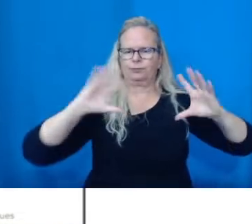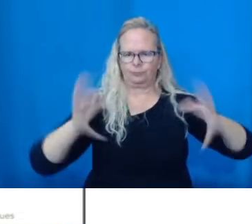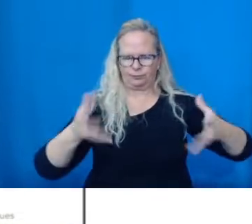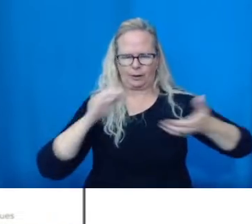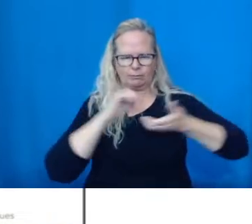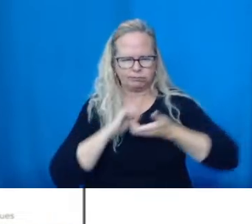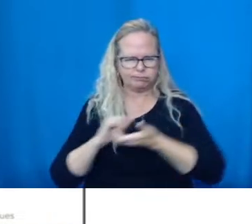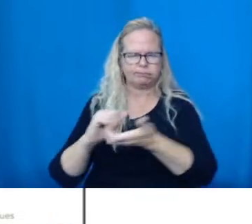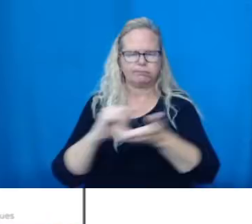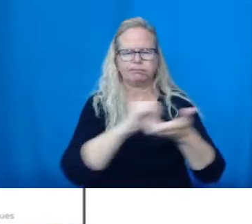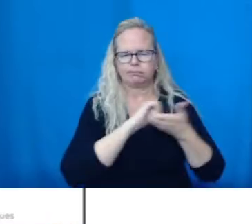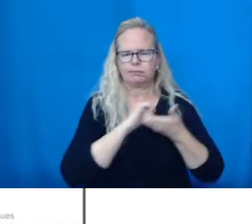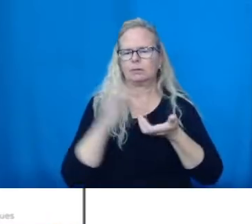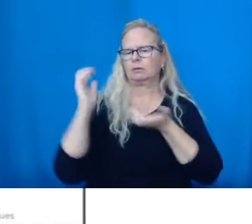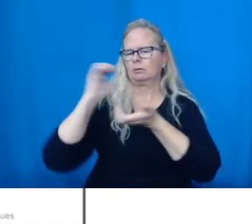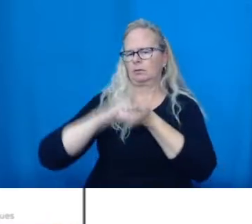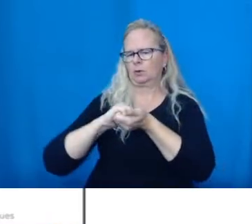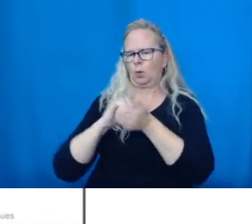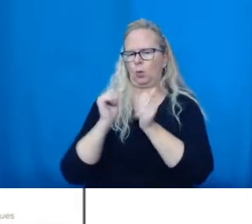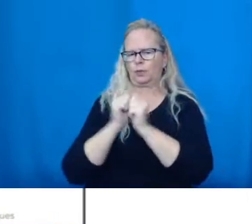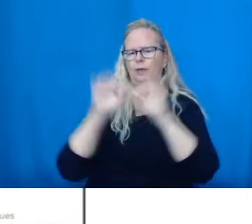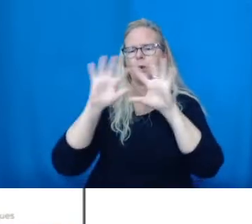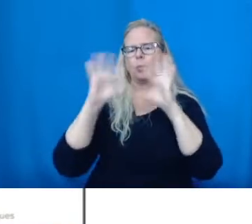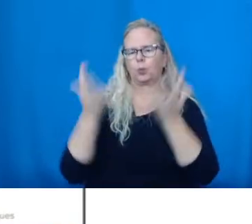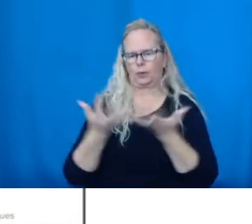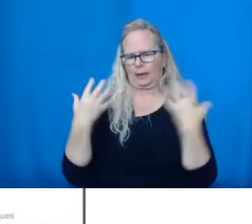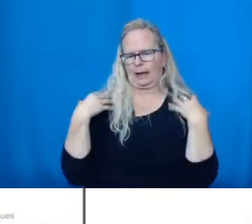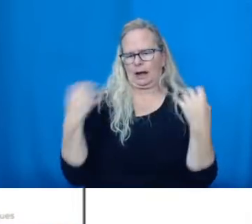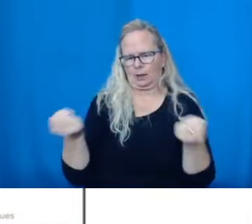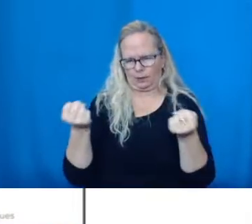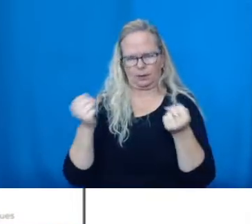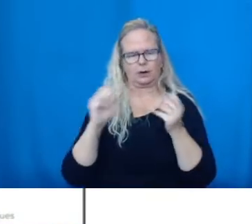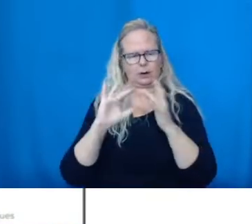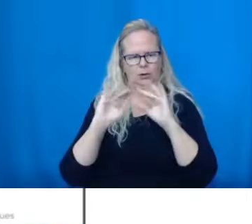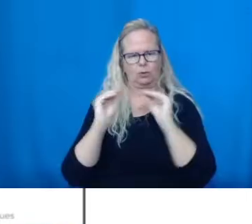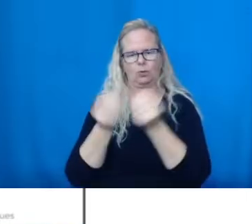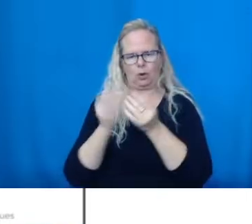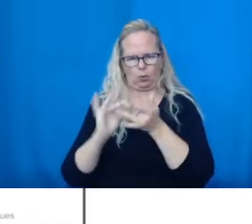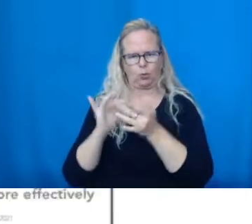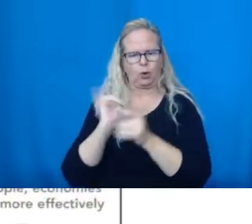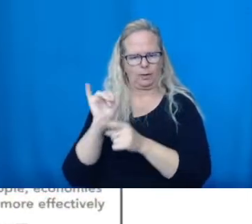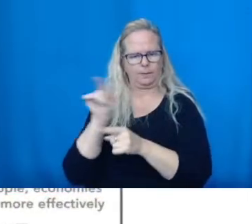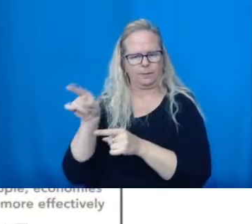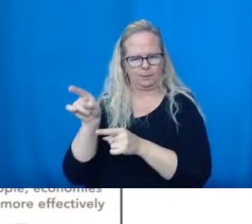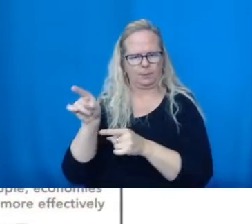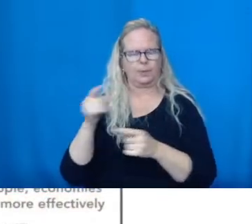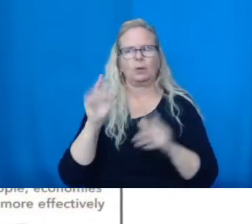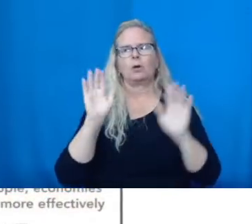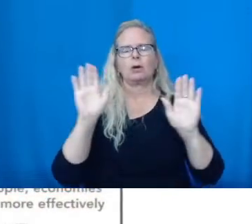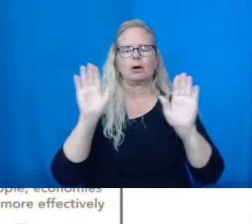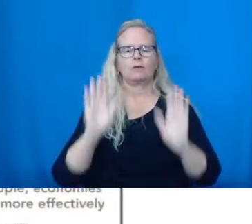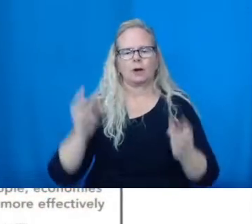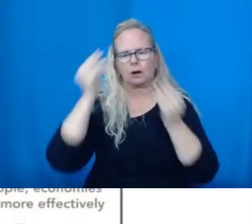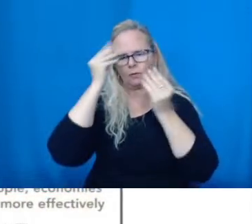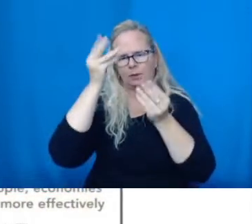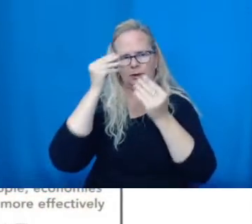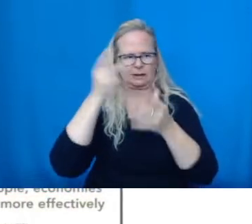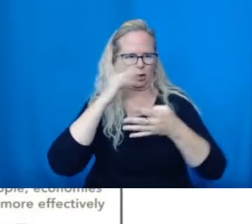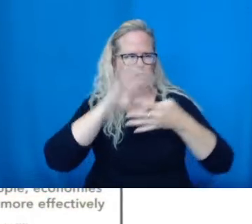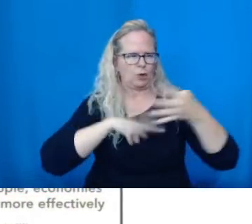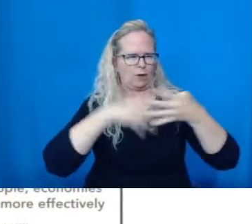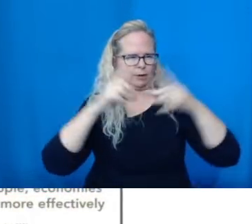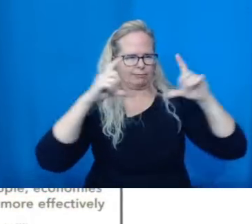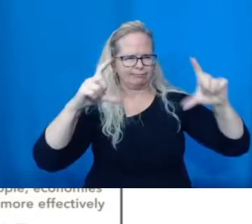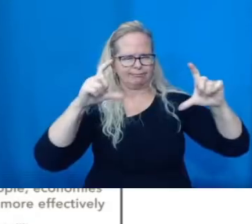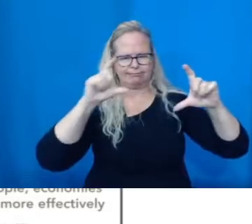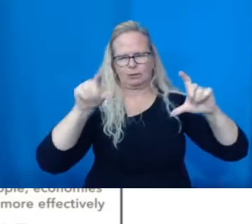got this great infographic. And the good thing about the World Health Network is they're independent from any political body